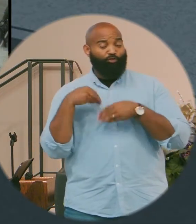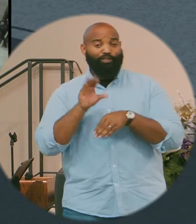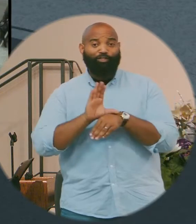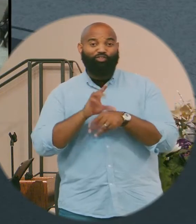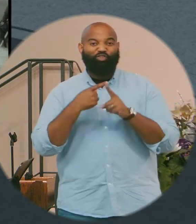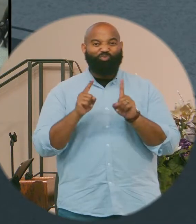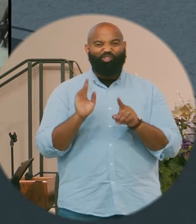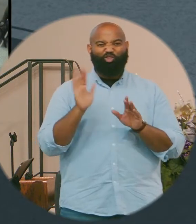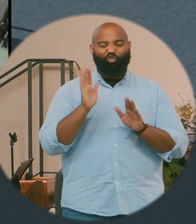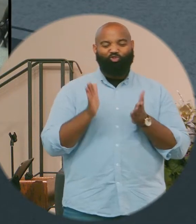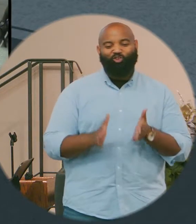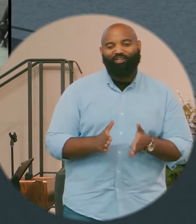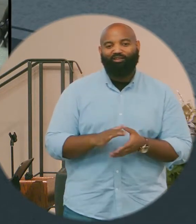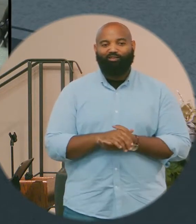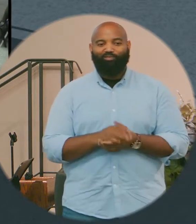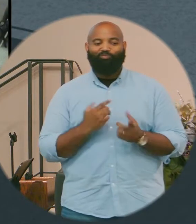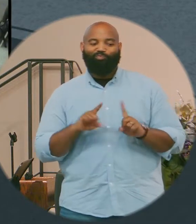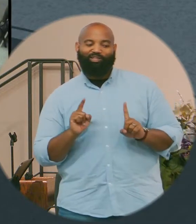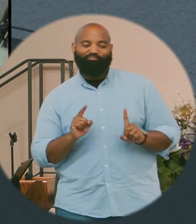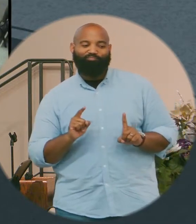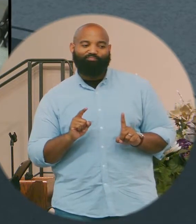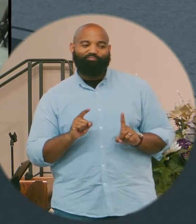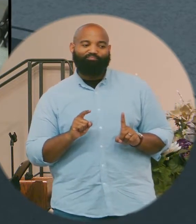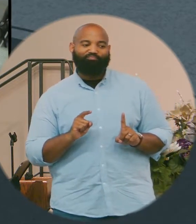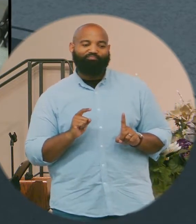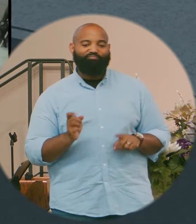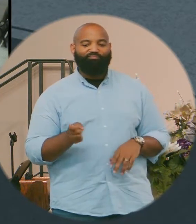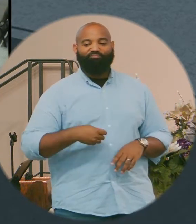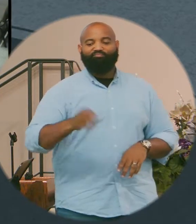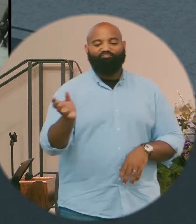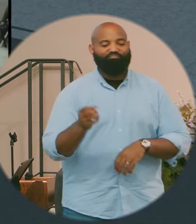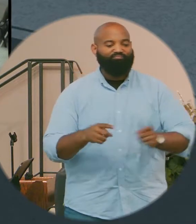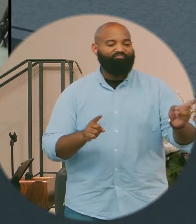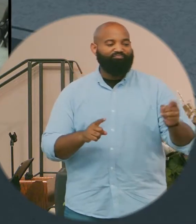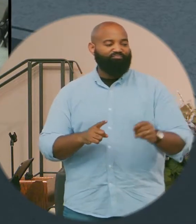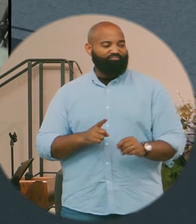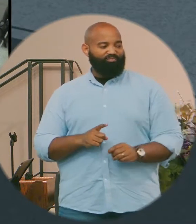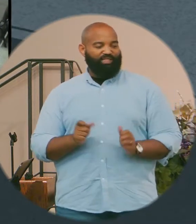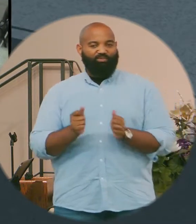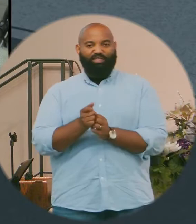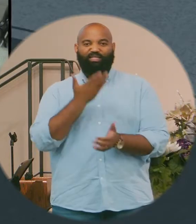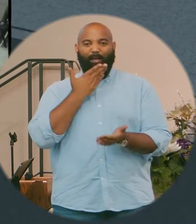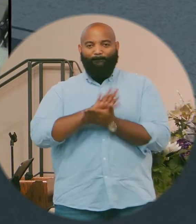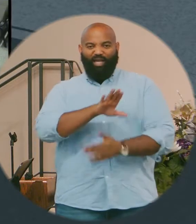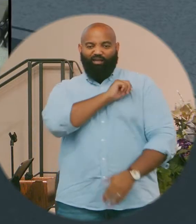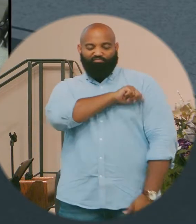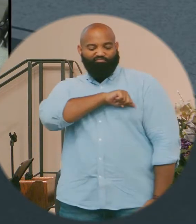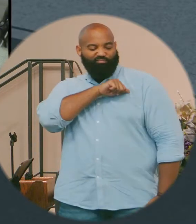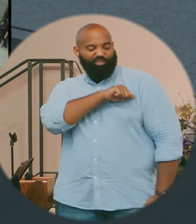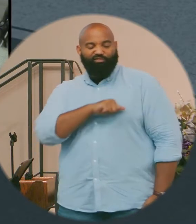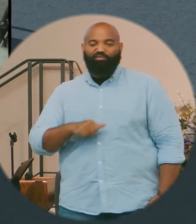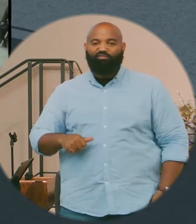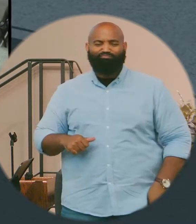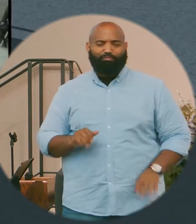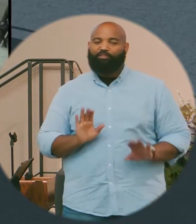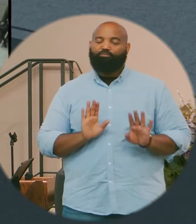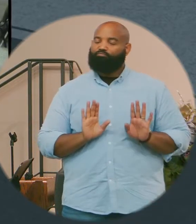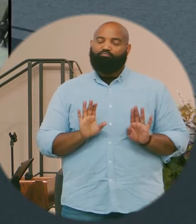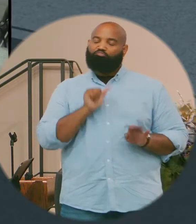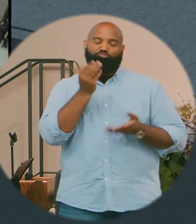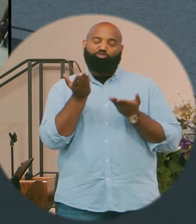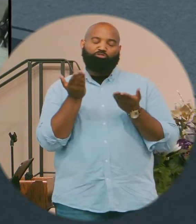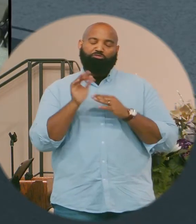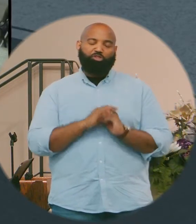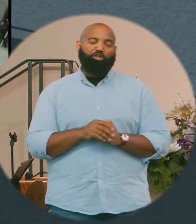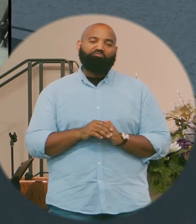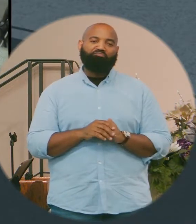one that be throwing laptops at people, if you're the one that snatched stuff out people's hands, we would rather you just stay at